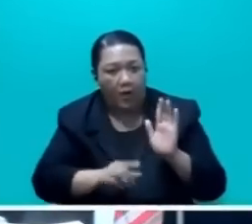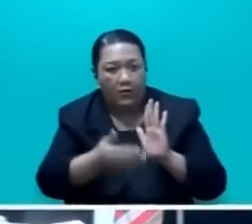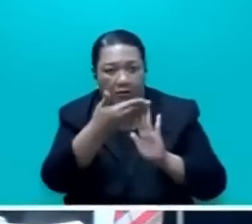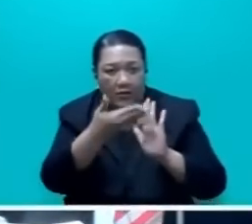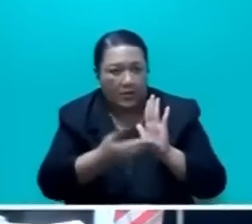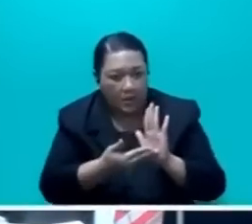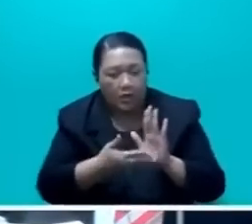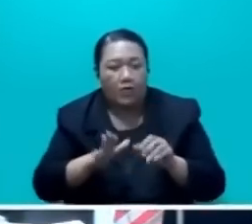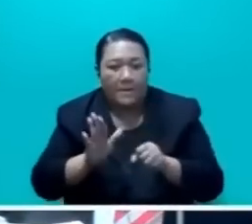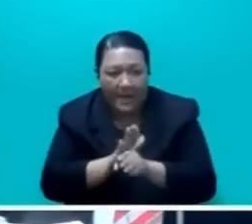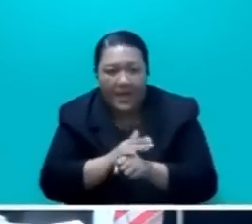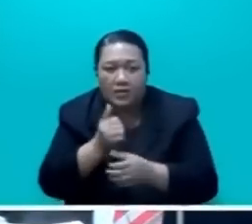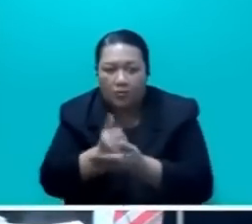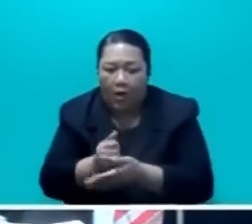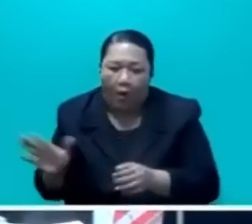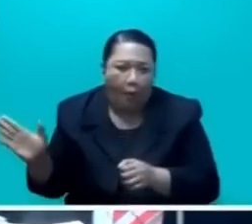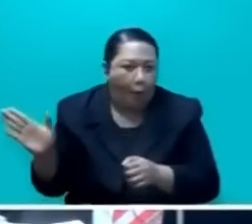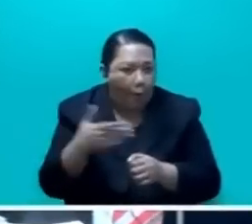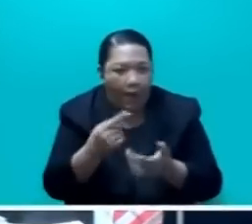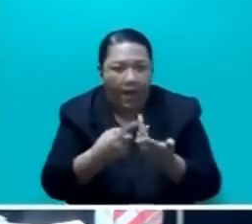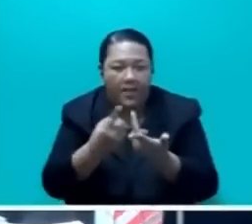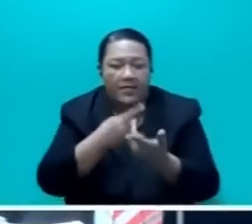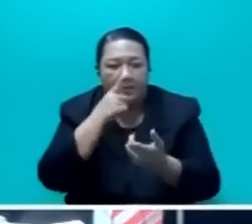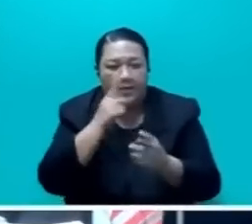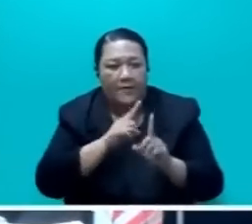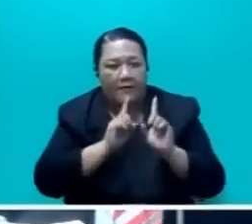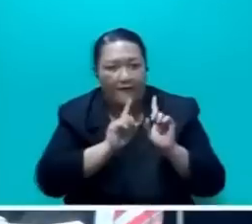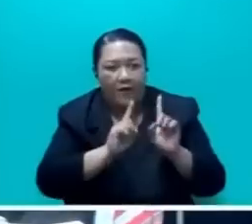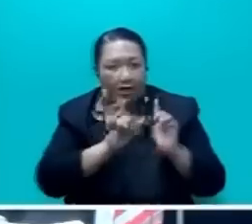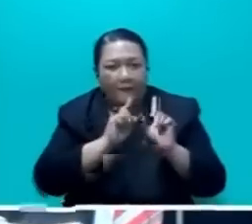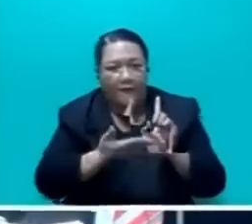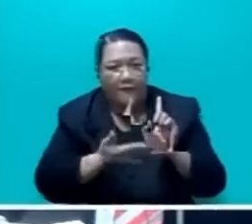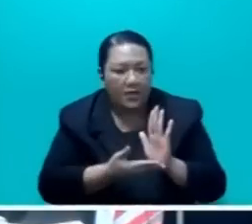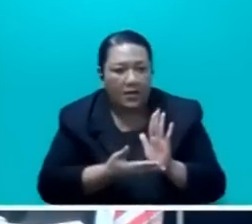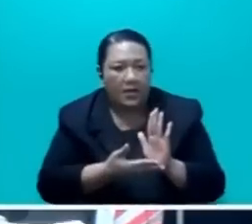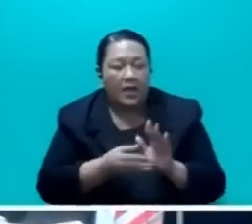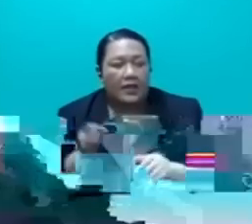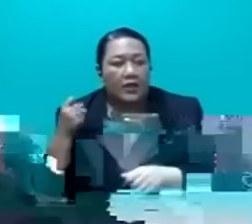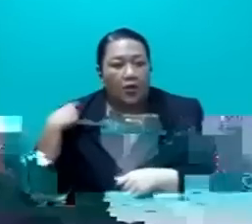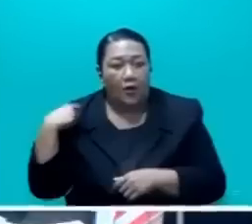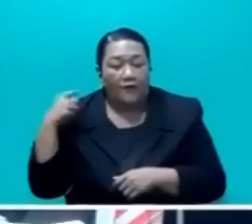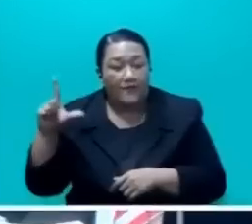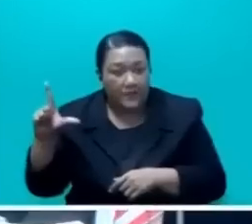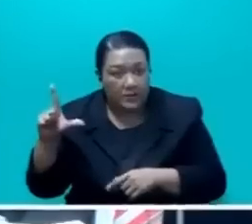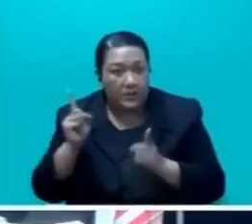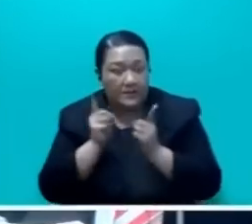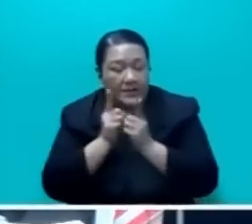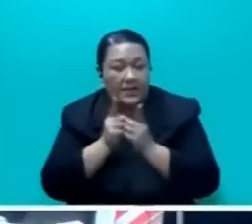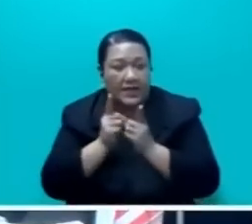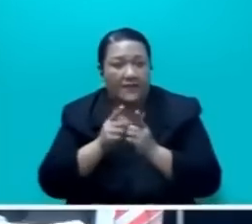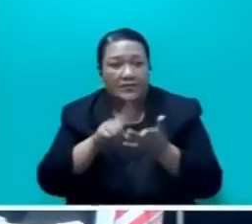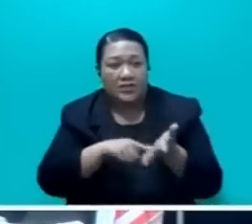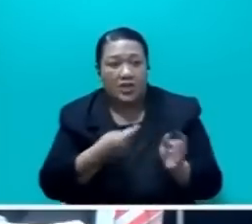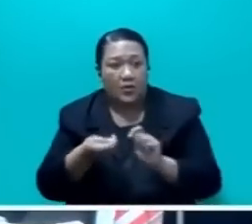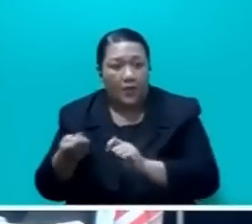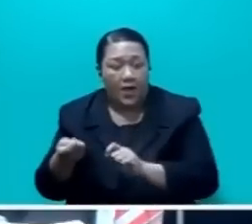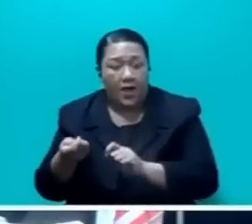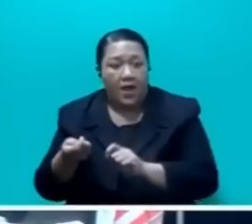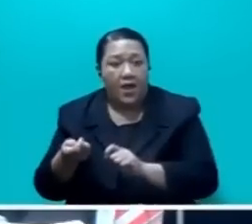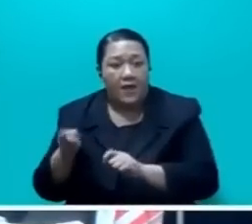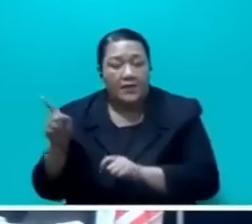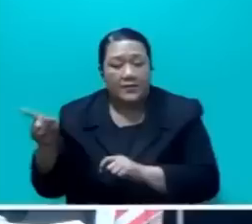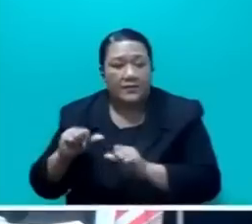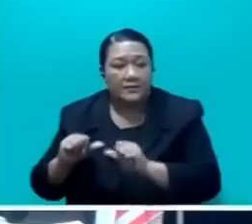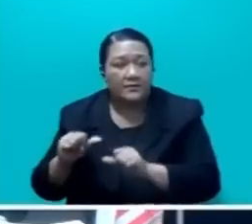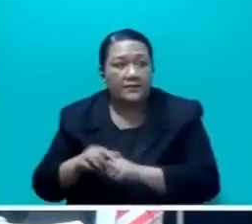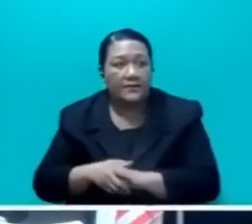exactly what I did, Mr. Speaker, sir, in my first official meeting with His Excellency in January this year. What will I say? This is, Mr. Speaker, sir,